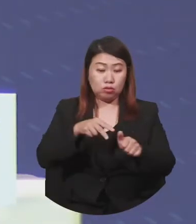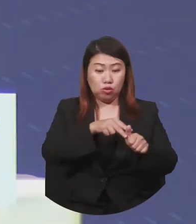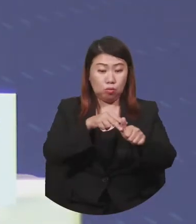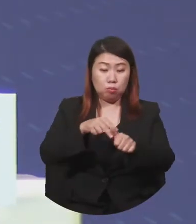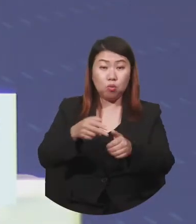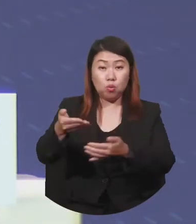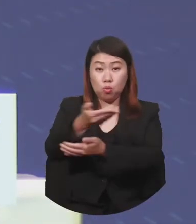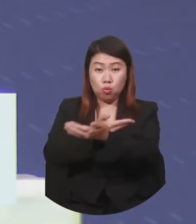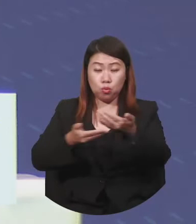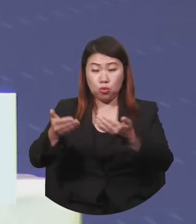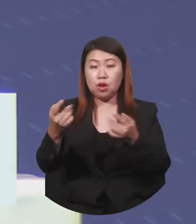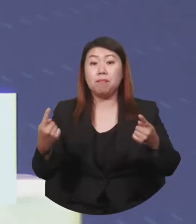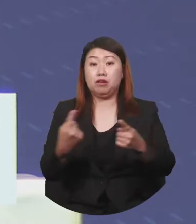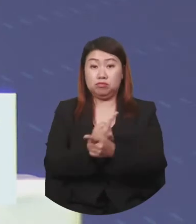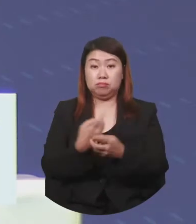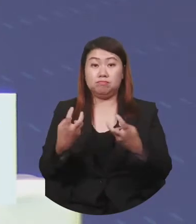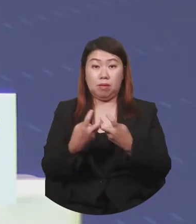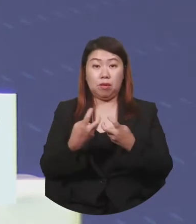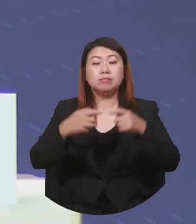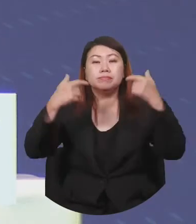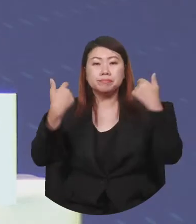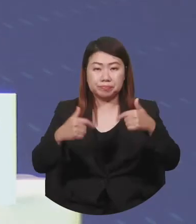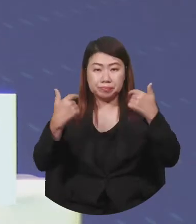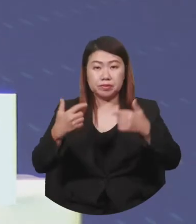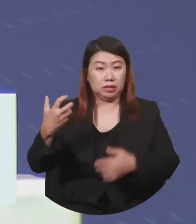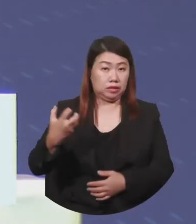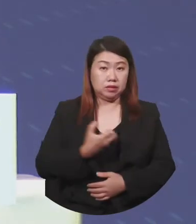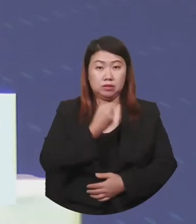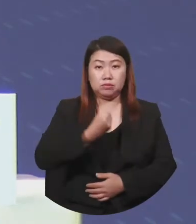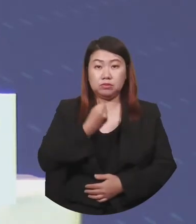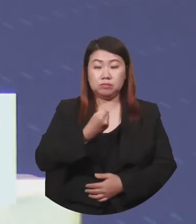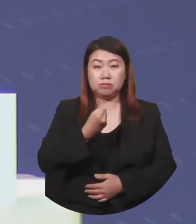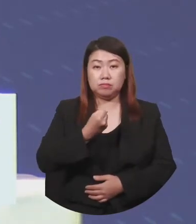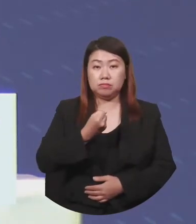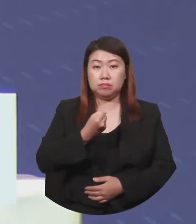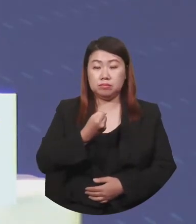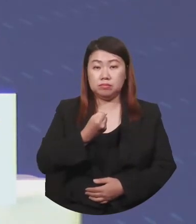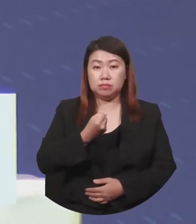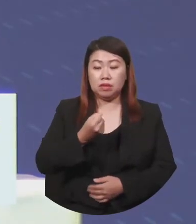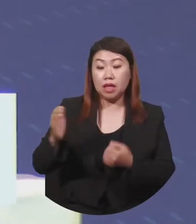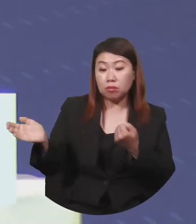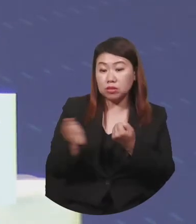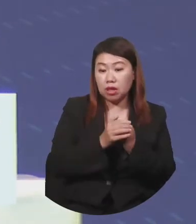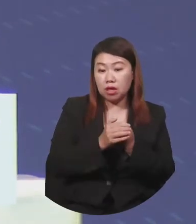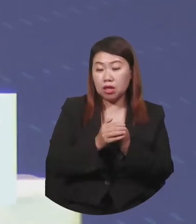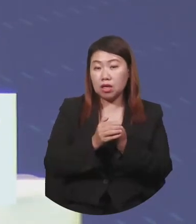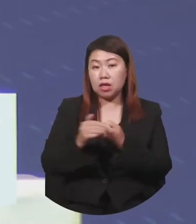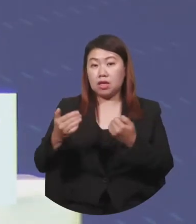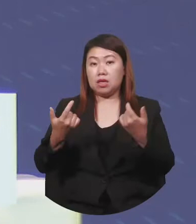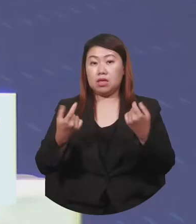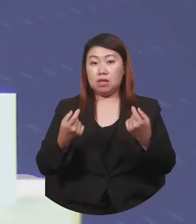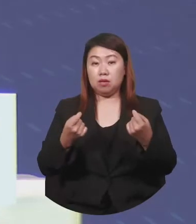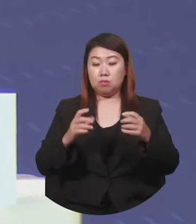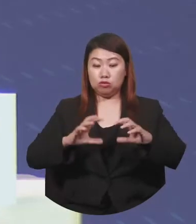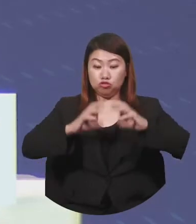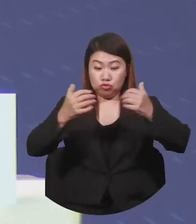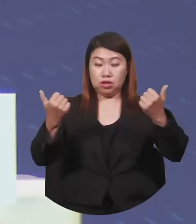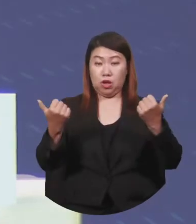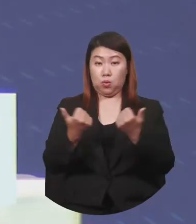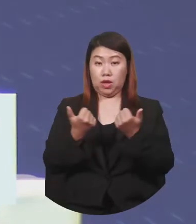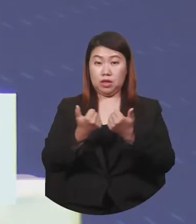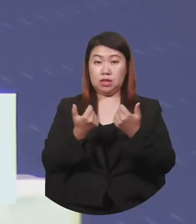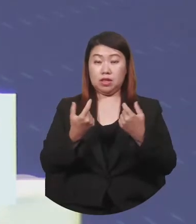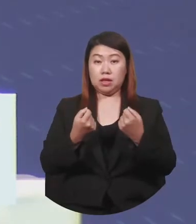Through, as I mentioned, this type of forums of engagement, and